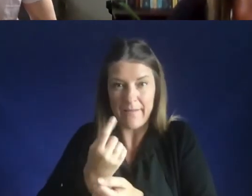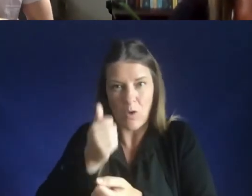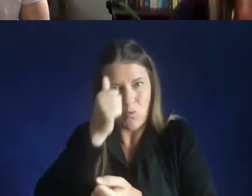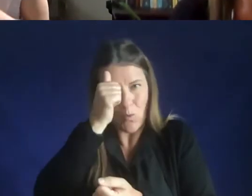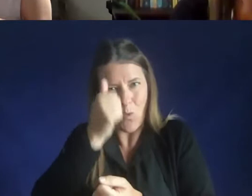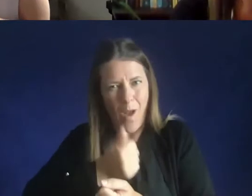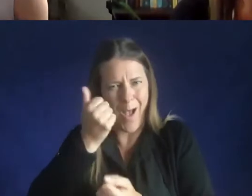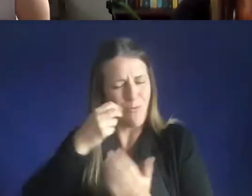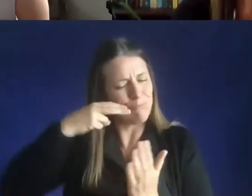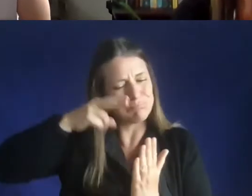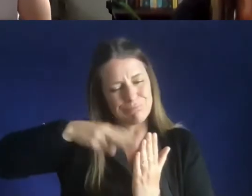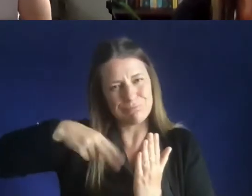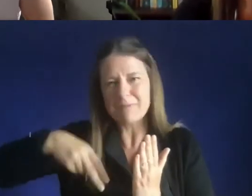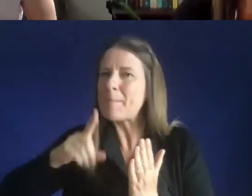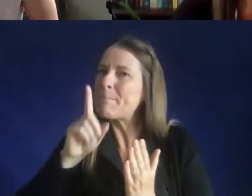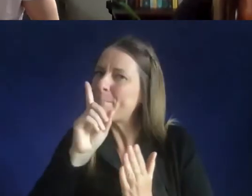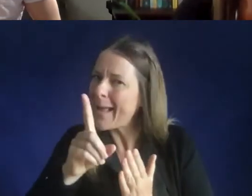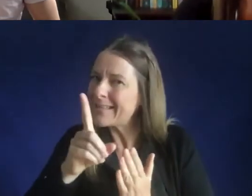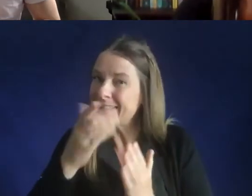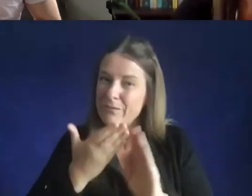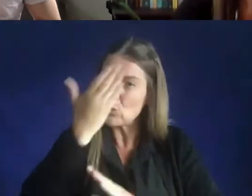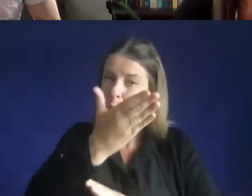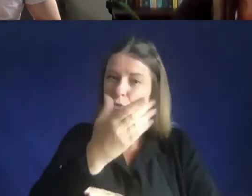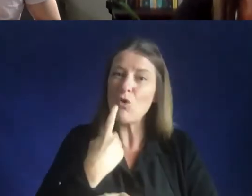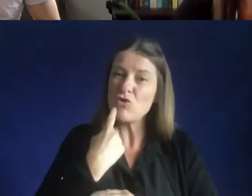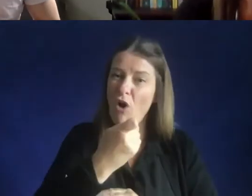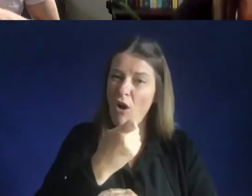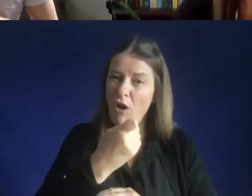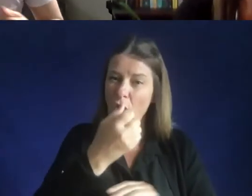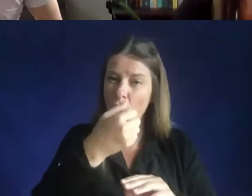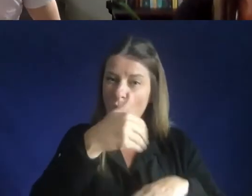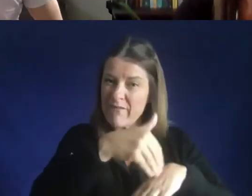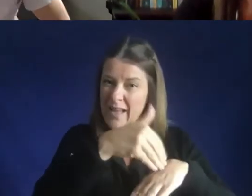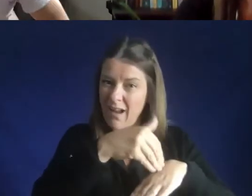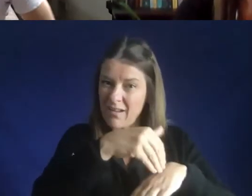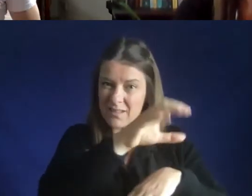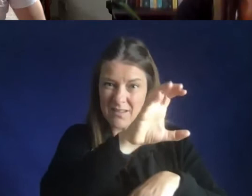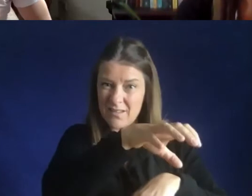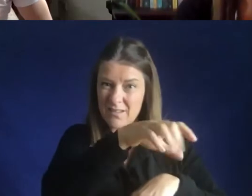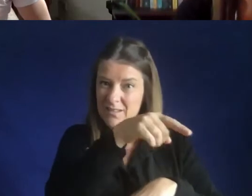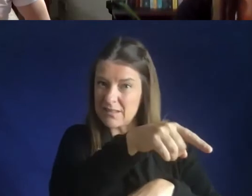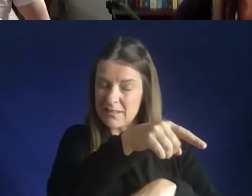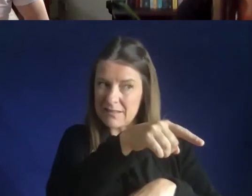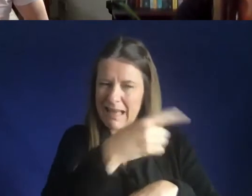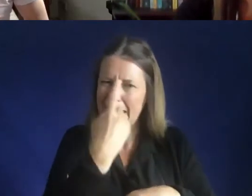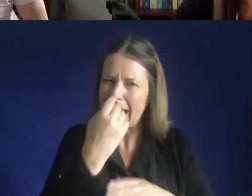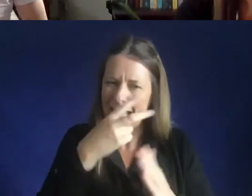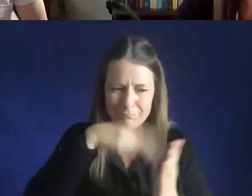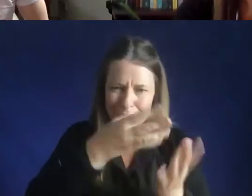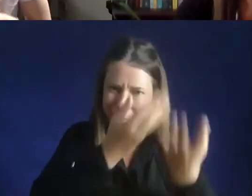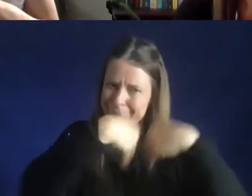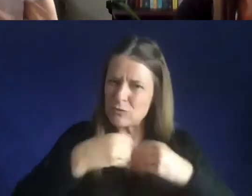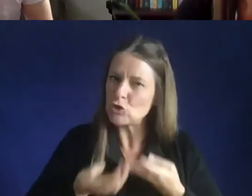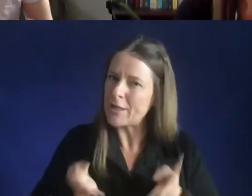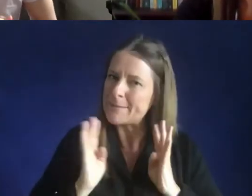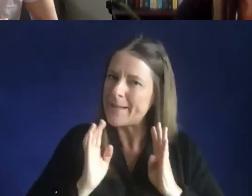into a young offenders institute or something, it would be another barrier. And so I think that in